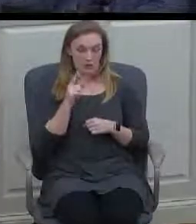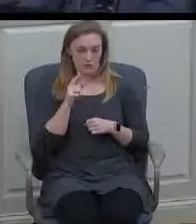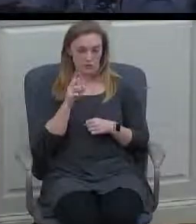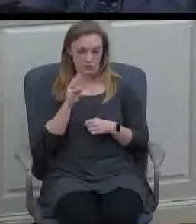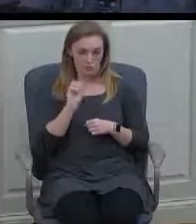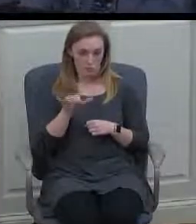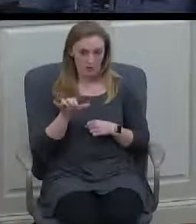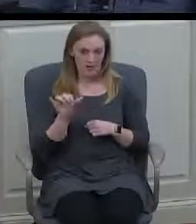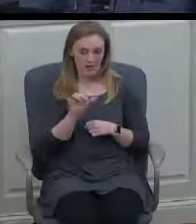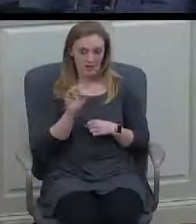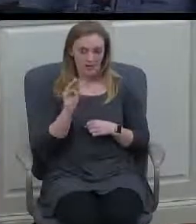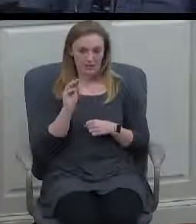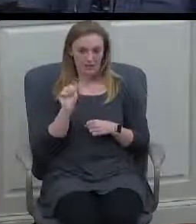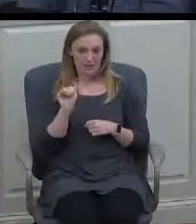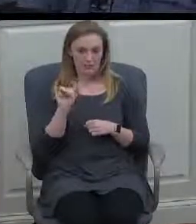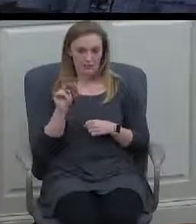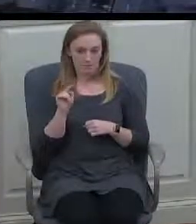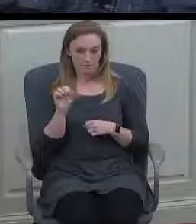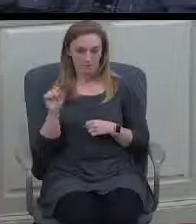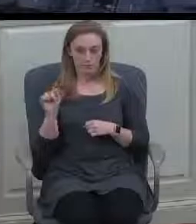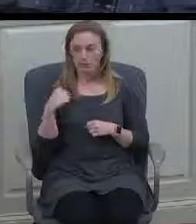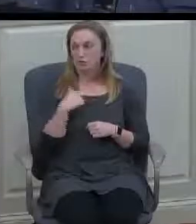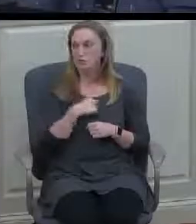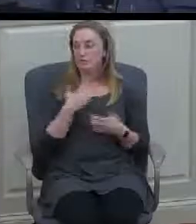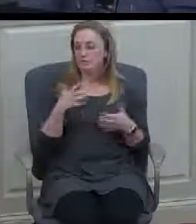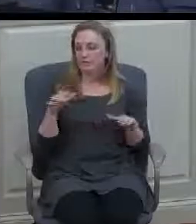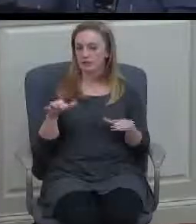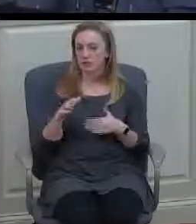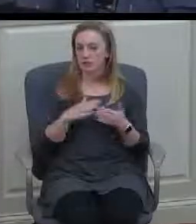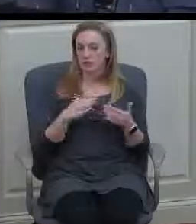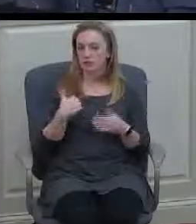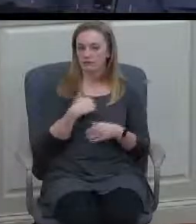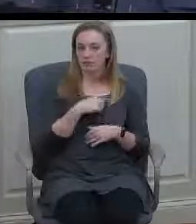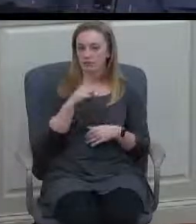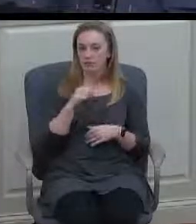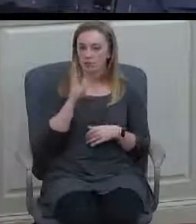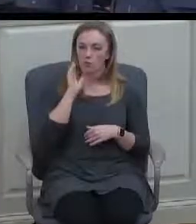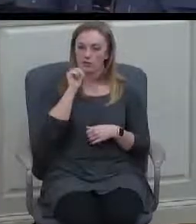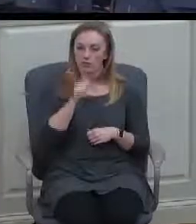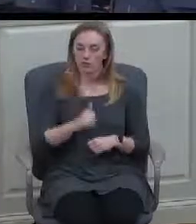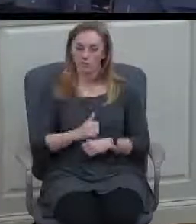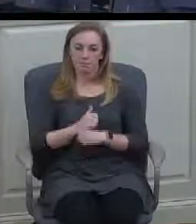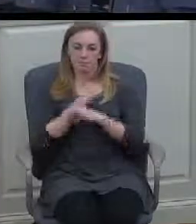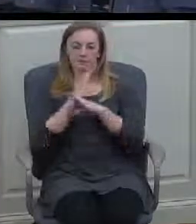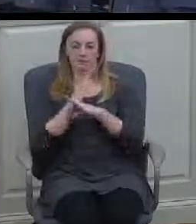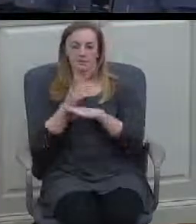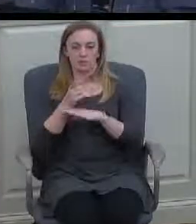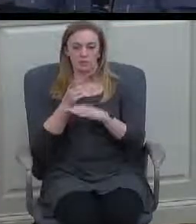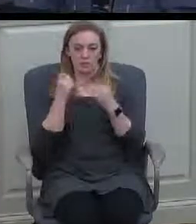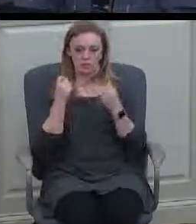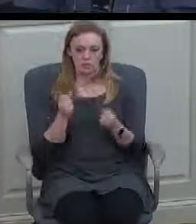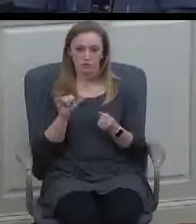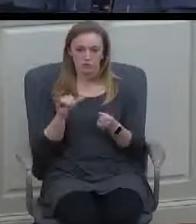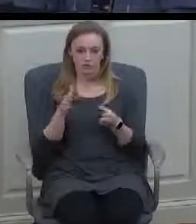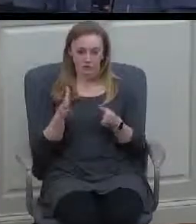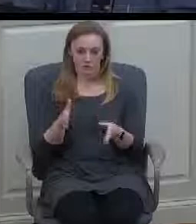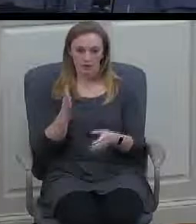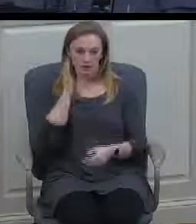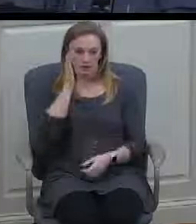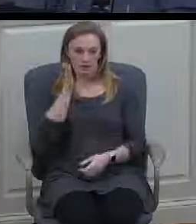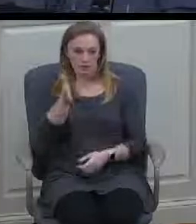do. what we have done is make sure that whatever we do doesn't inhibit you from going that route in the future,